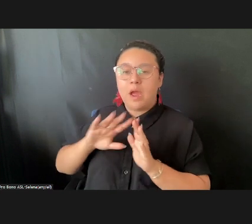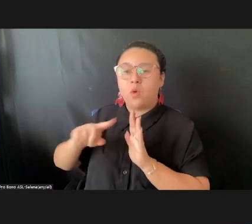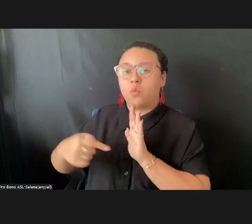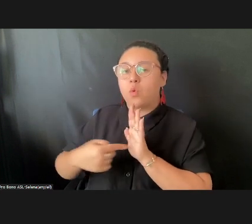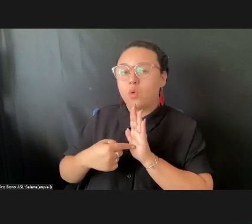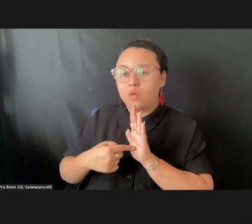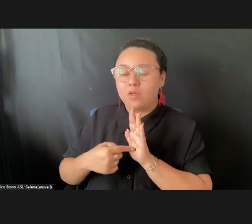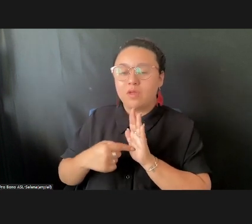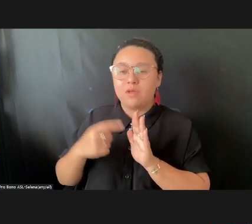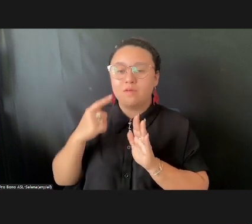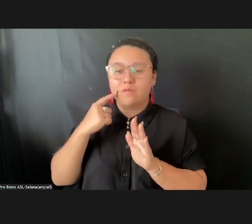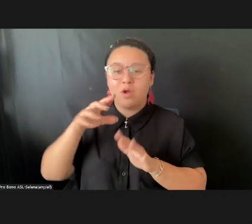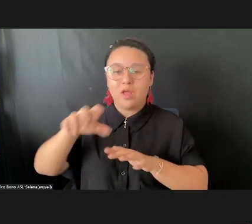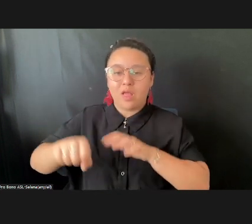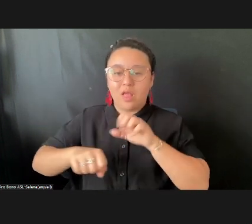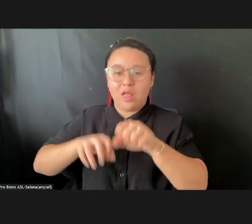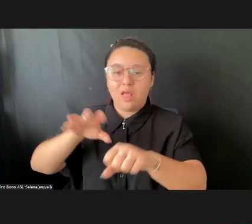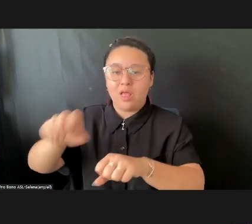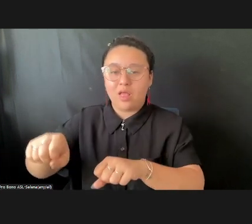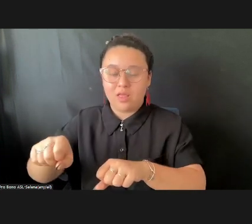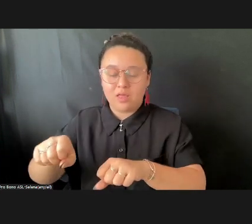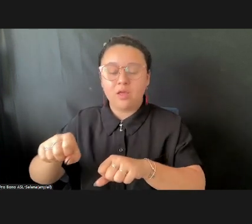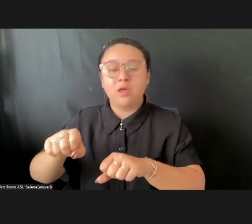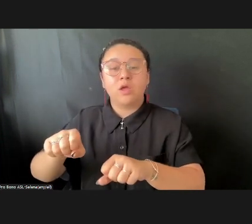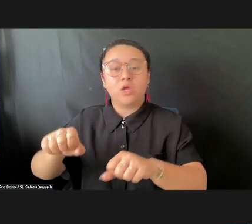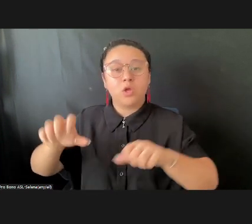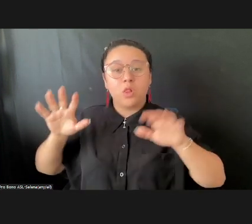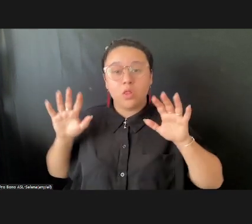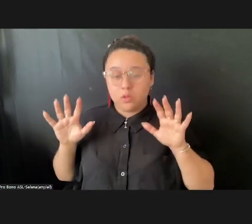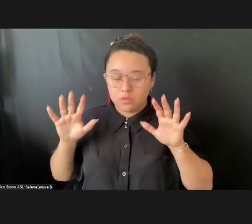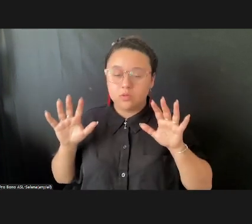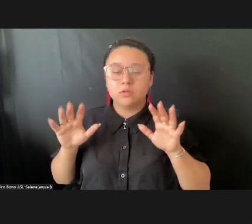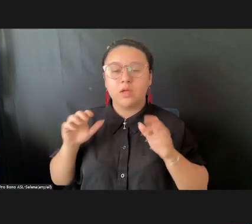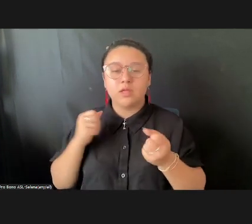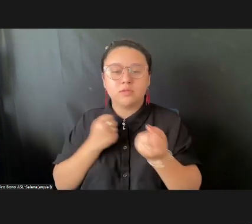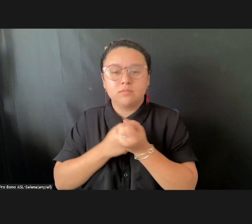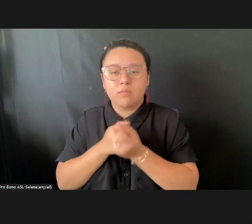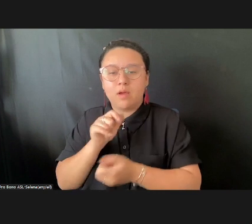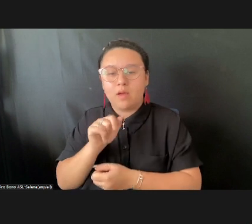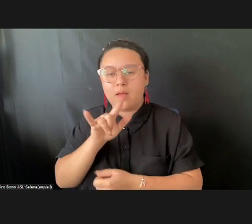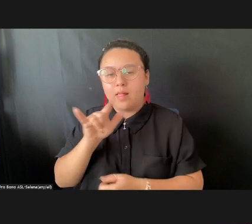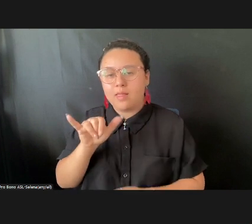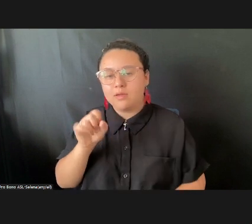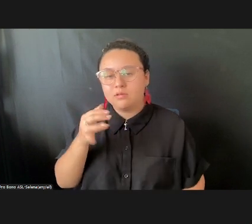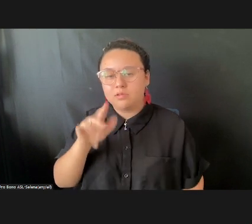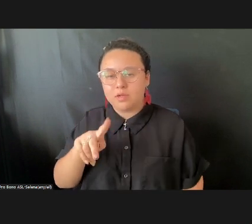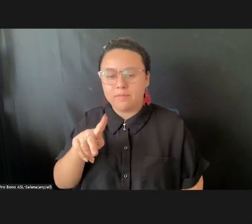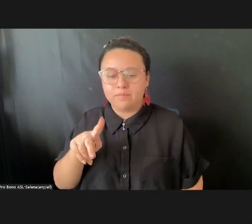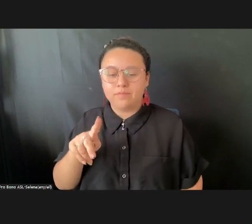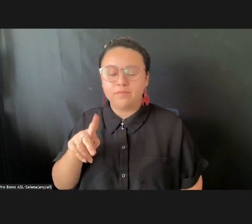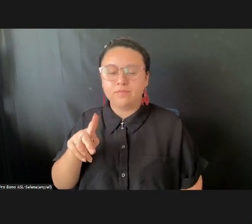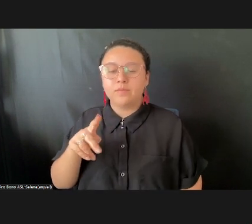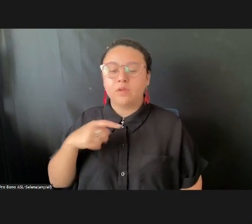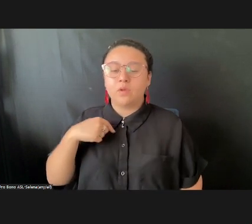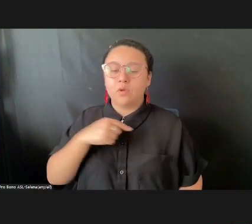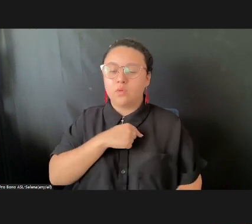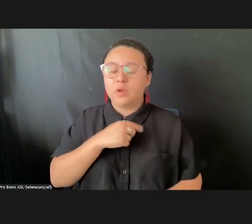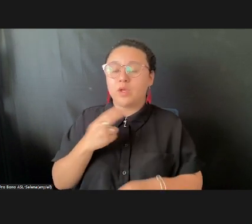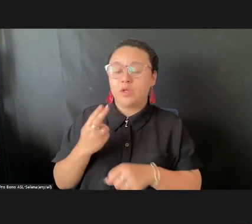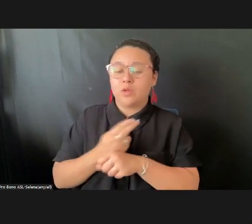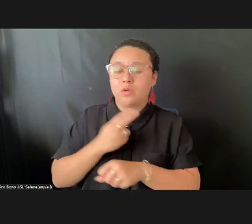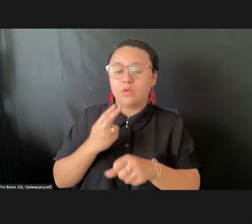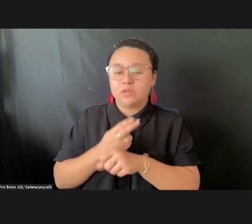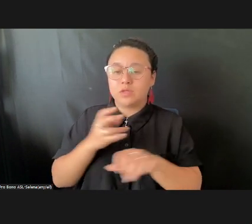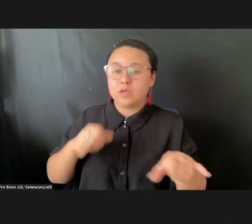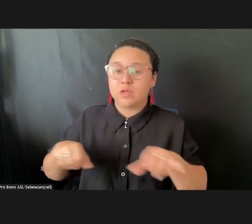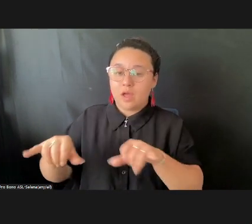allyship. The Latinx Theatre Commons is a national movement that uses a commons-based approach to transform the narrative of the